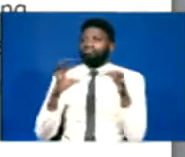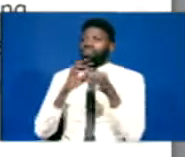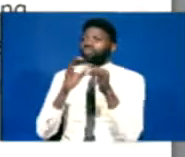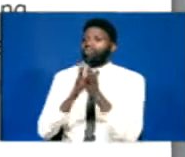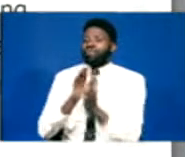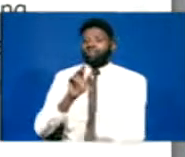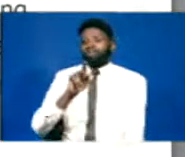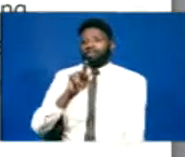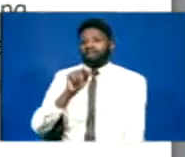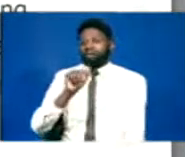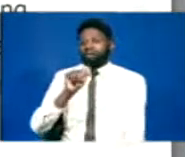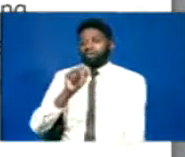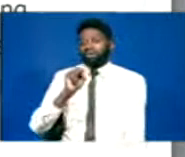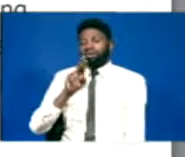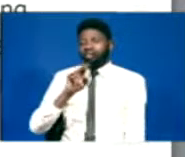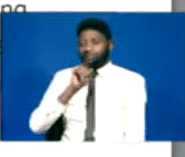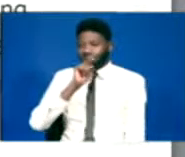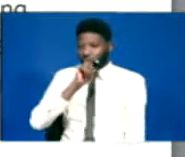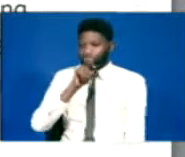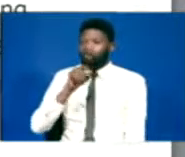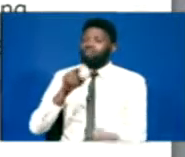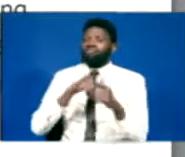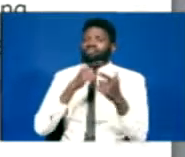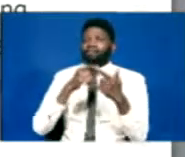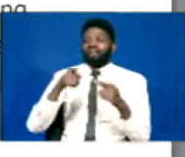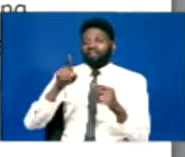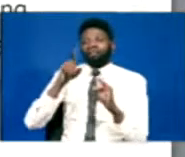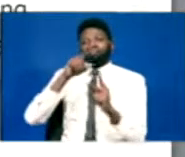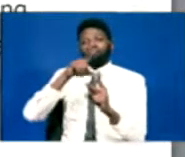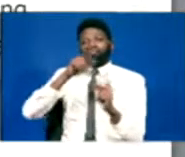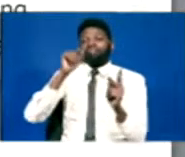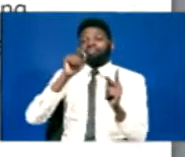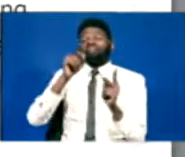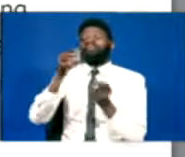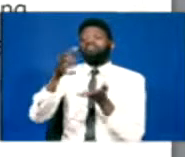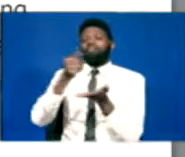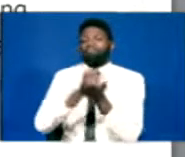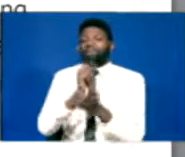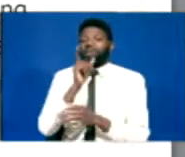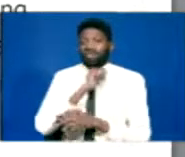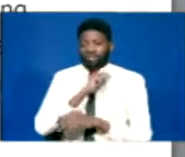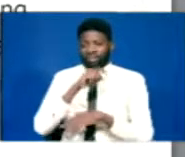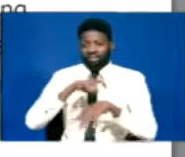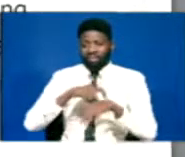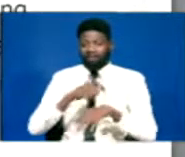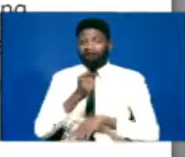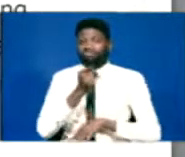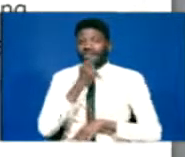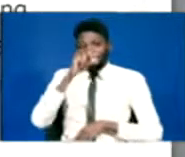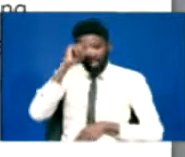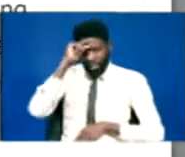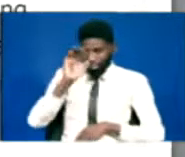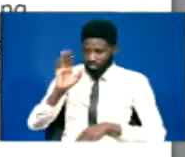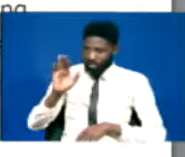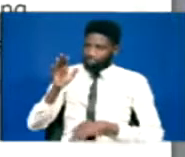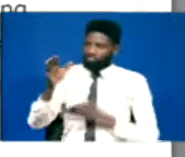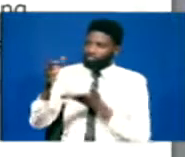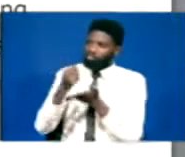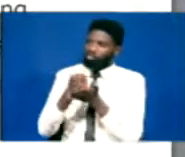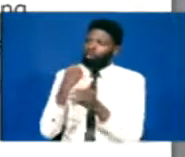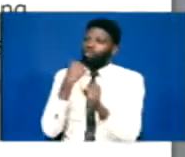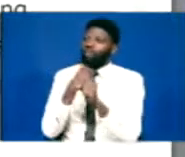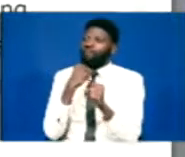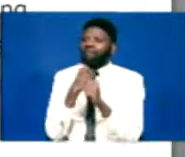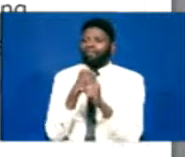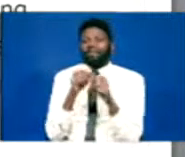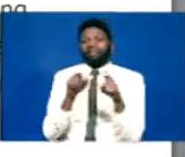being appointed in the late President Toroitich Arap Moi's government, and he served in the capacity of